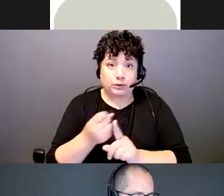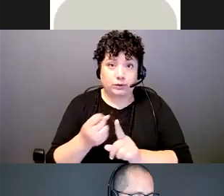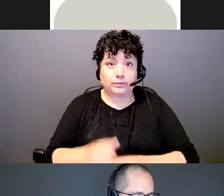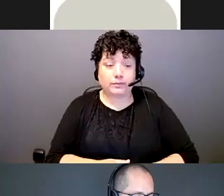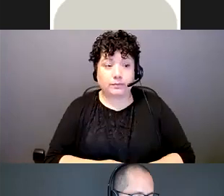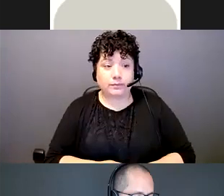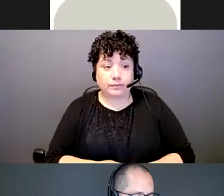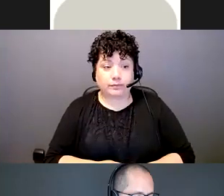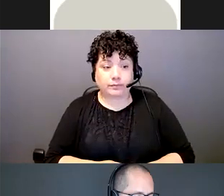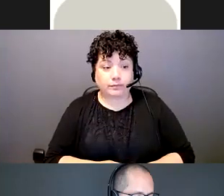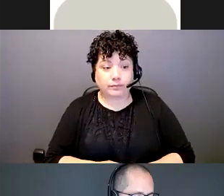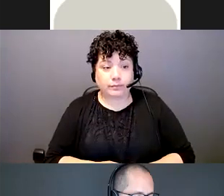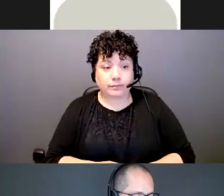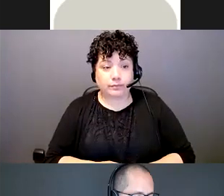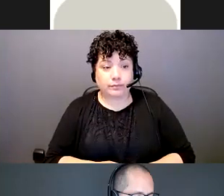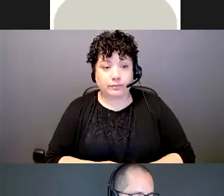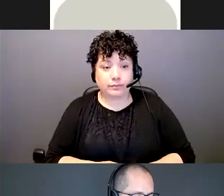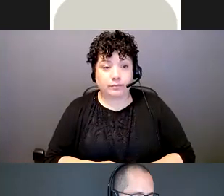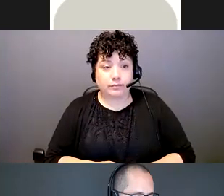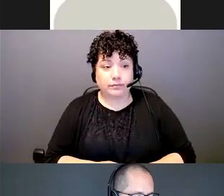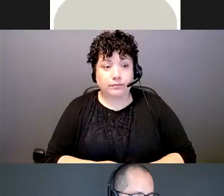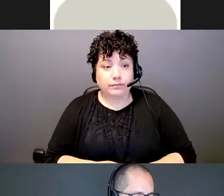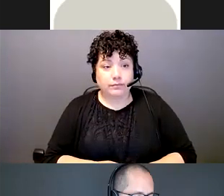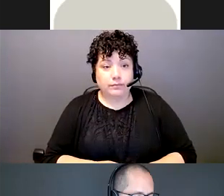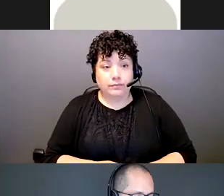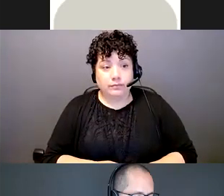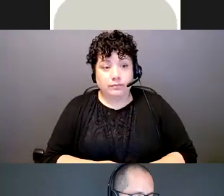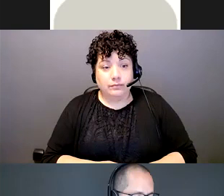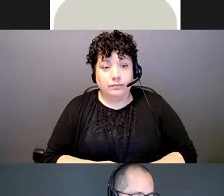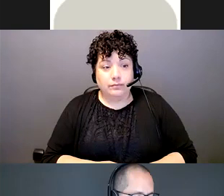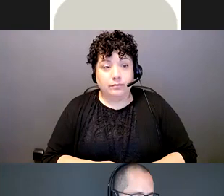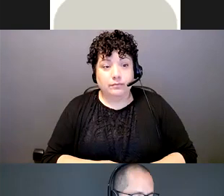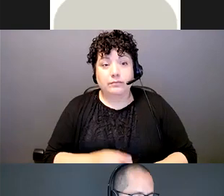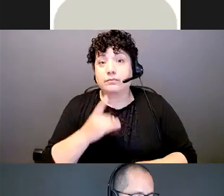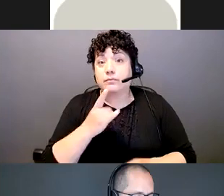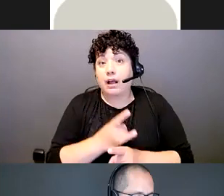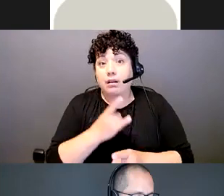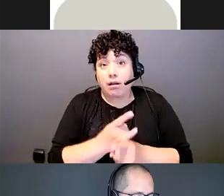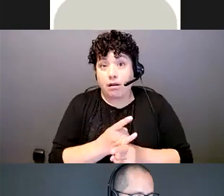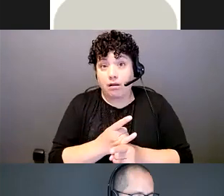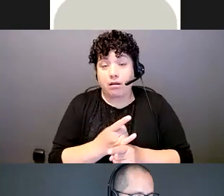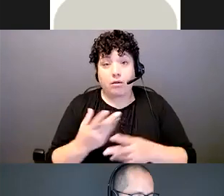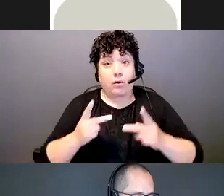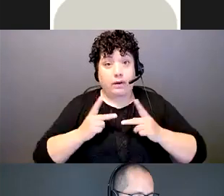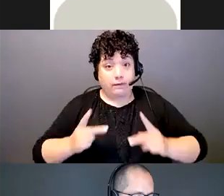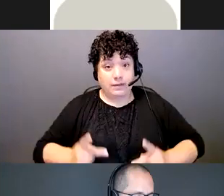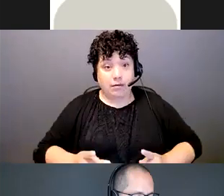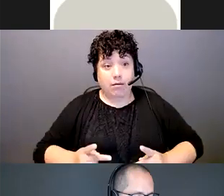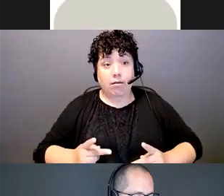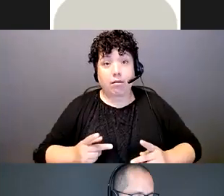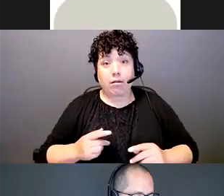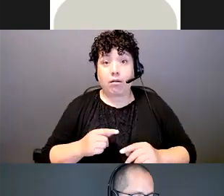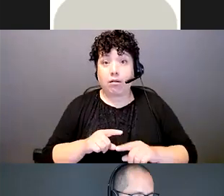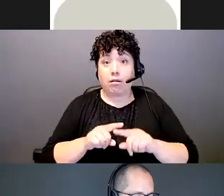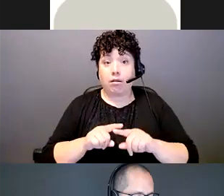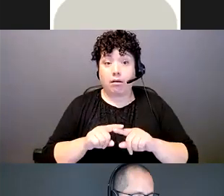So in terms of alcohol and physical dependence,